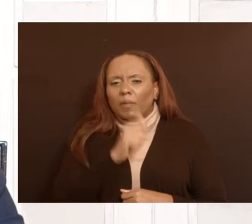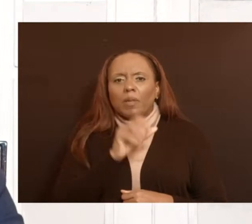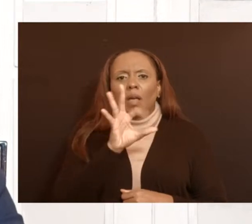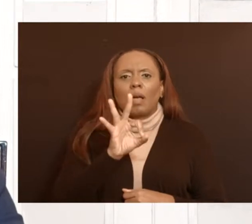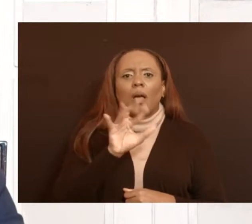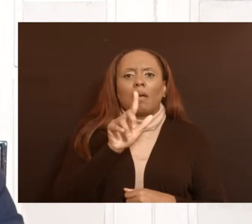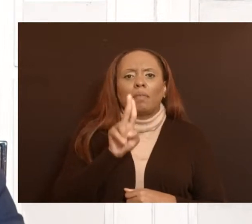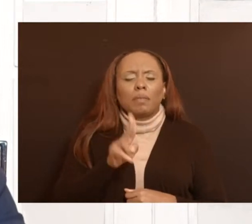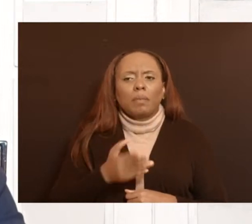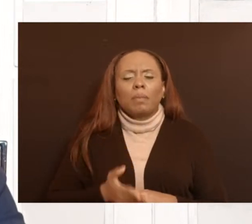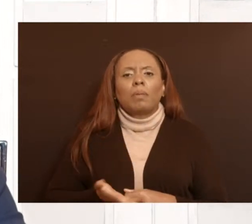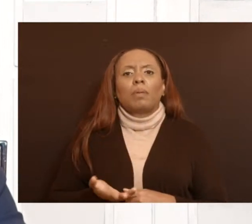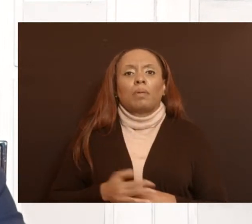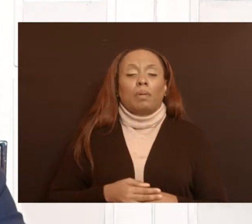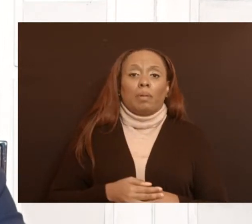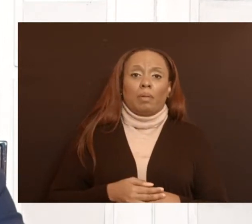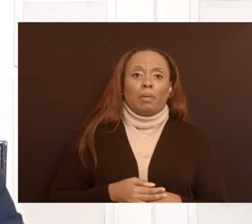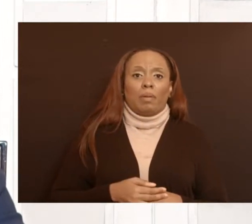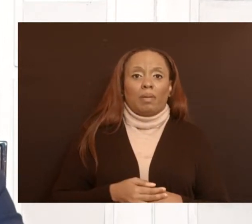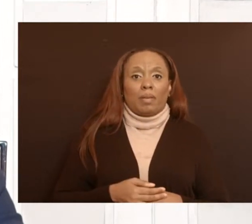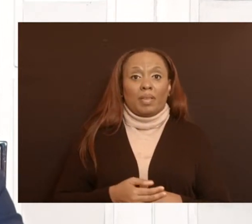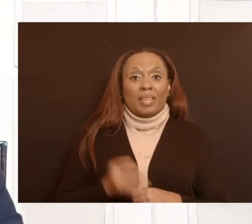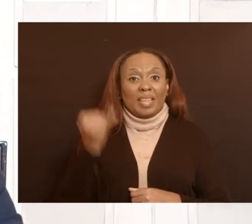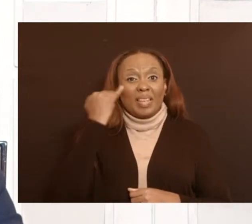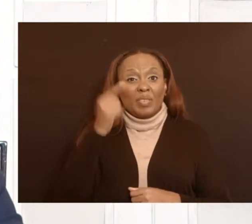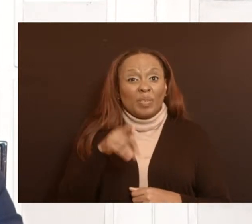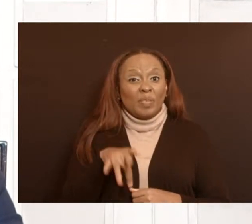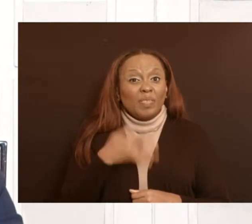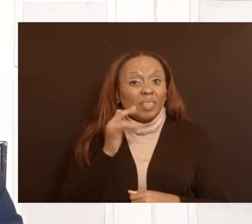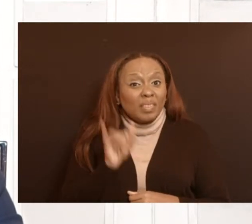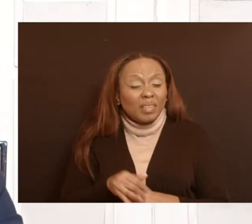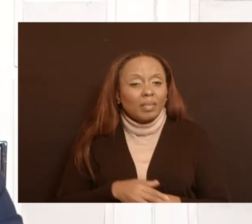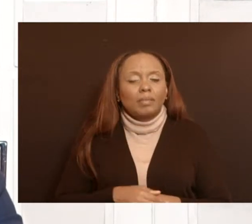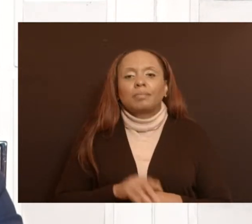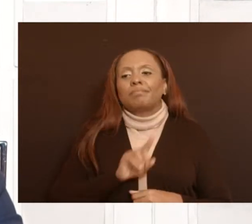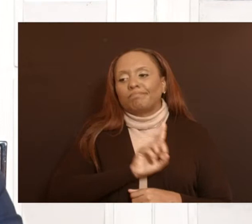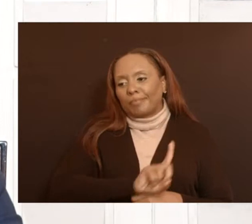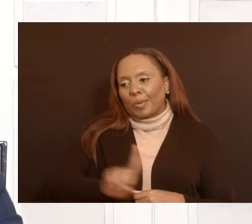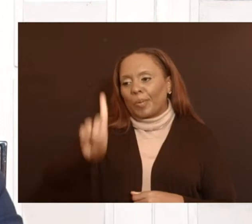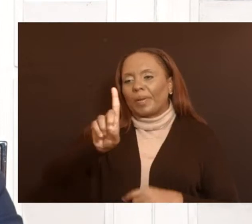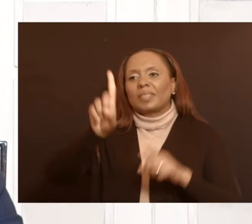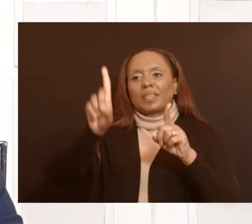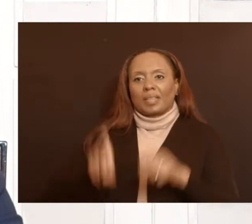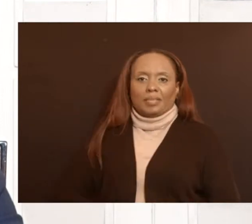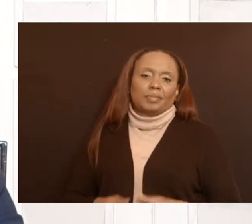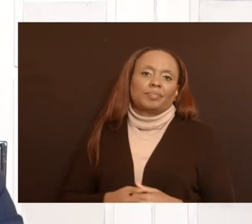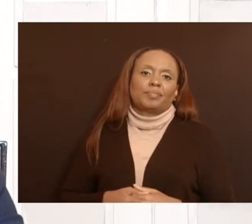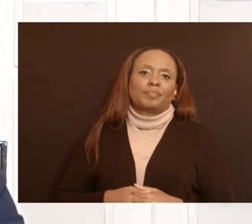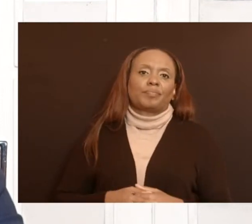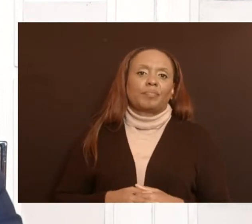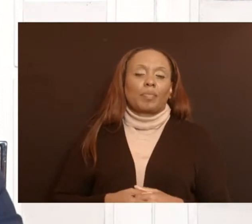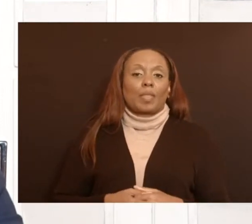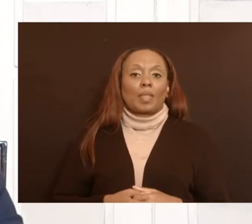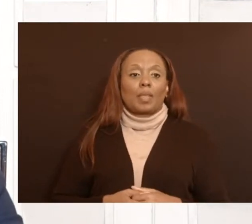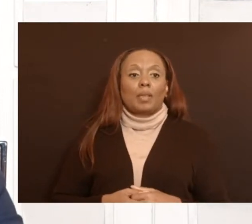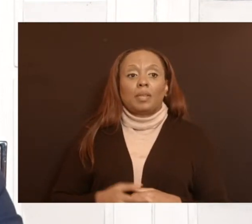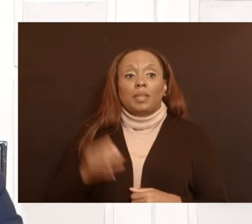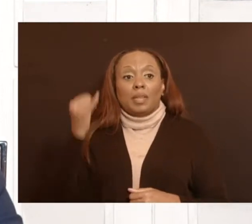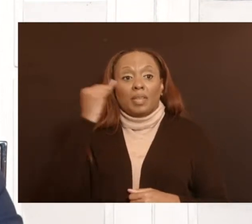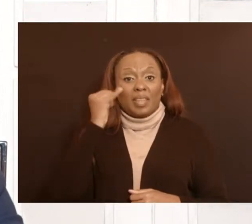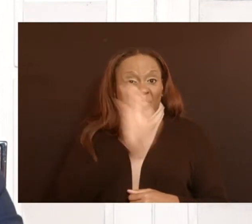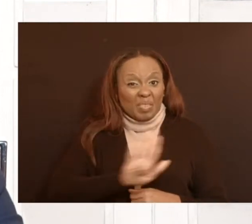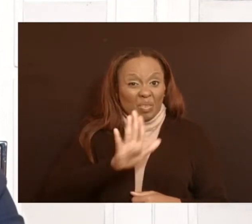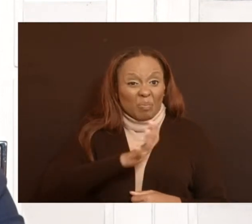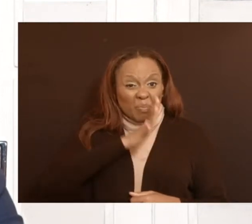doc. Right? And if you even think that, go and get tested. I think a responsible parent in the household will also encourage their child to get